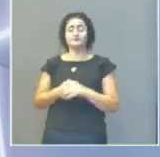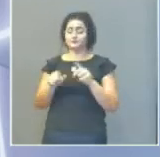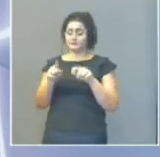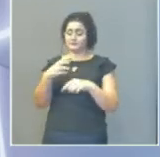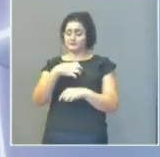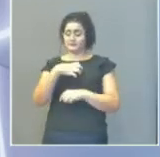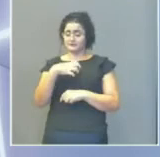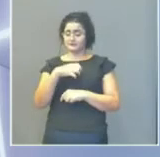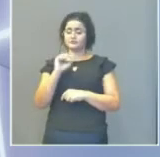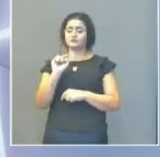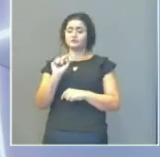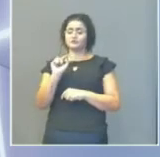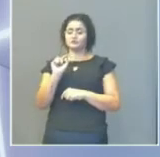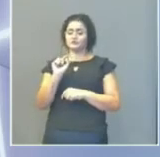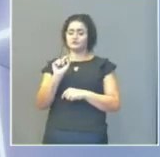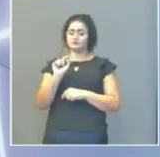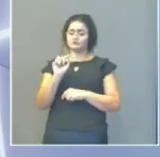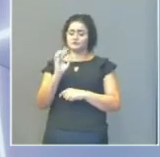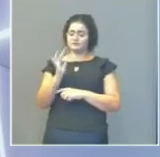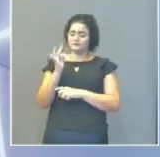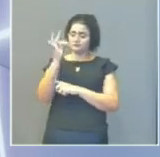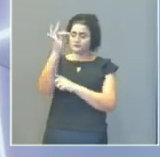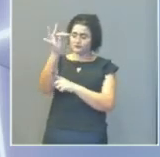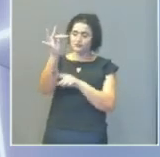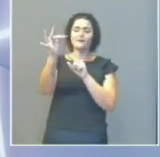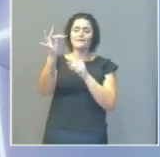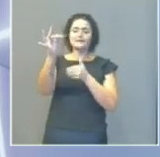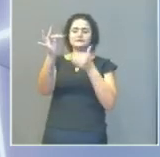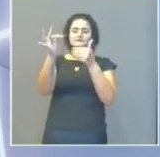is an extension of colonial might.